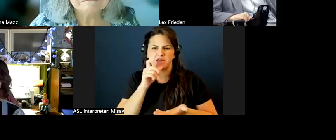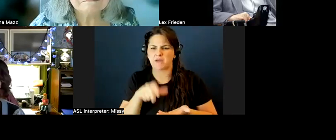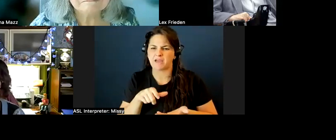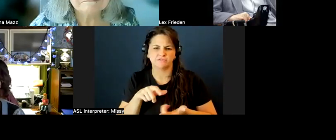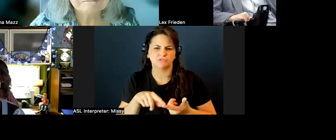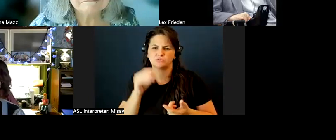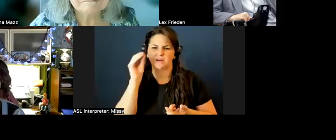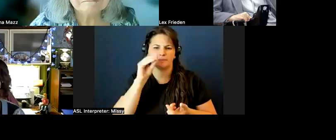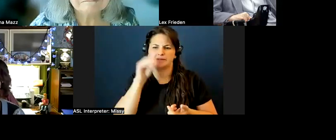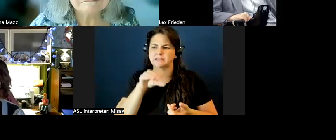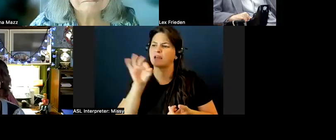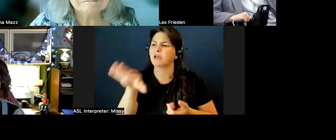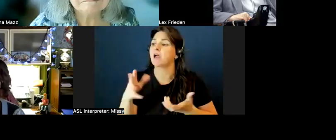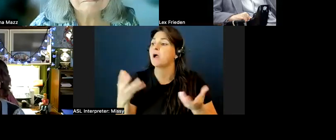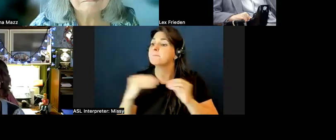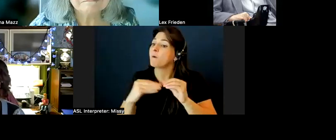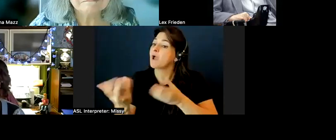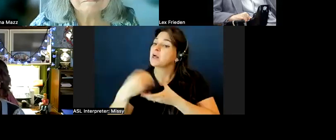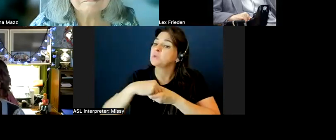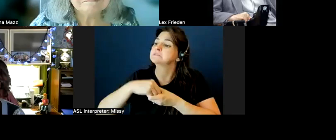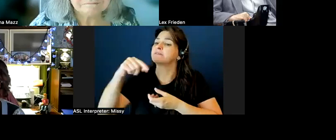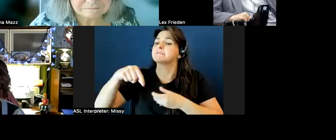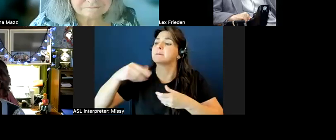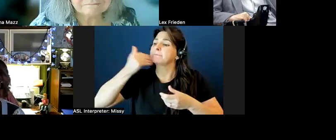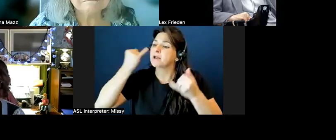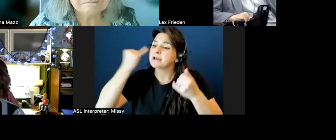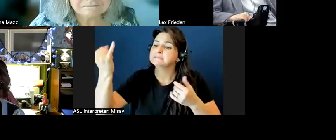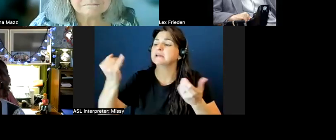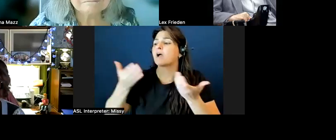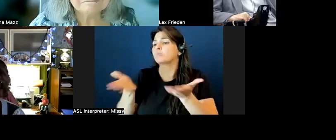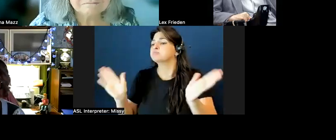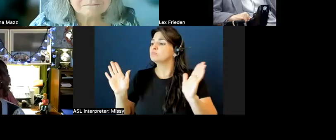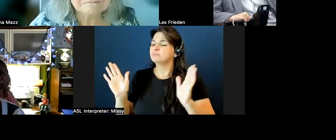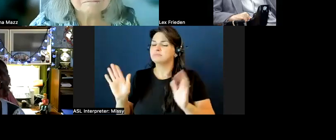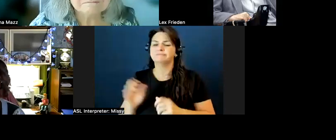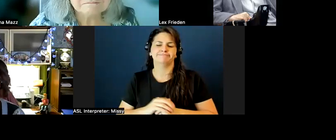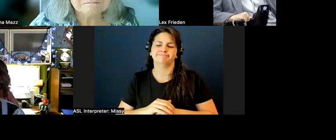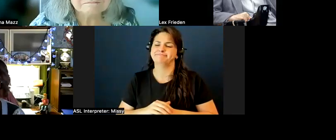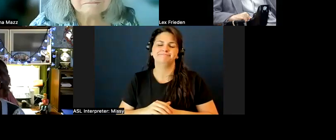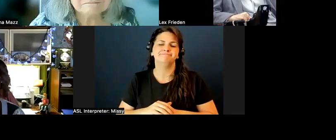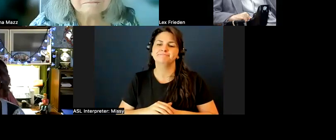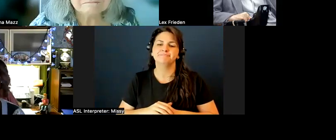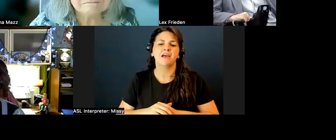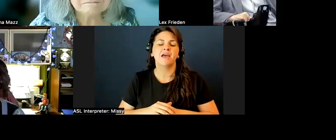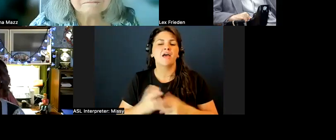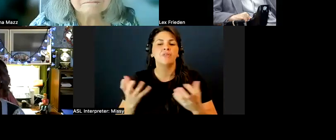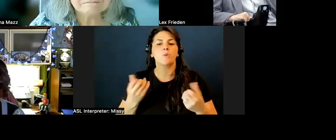what's more inclusive. They are checking on whether a certain